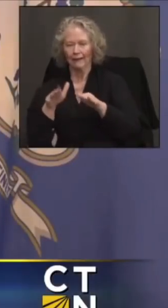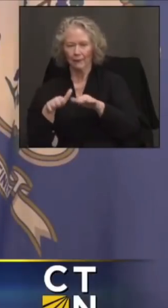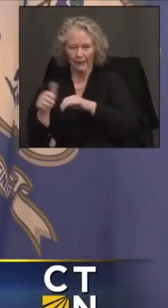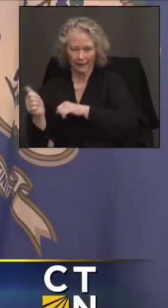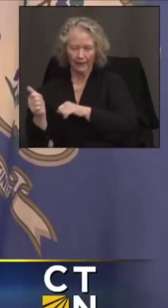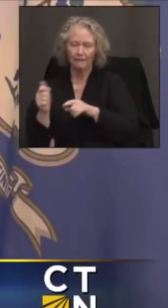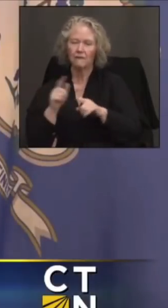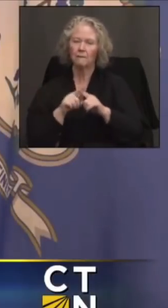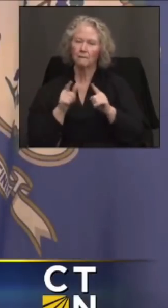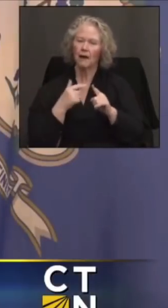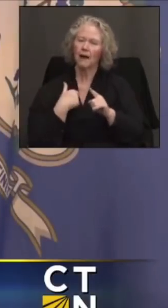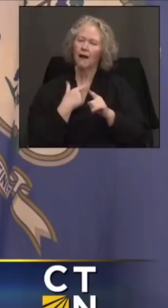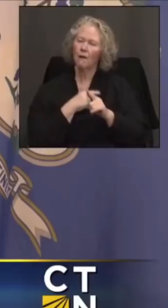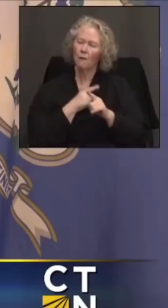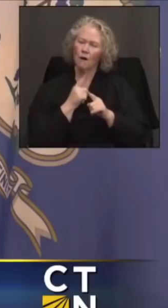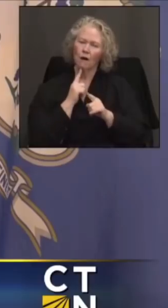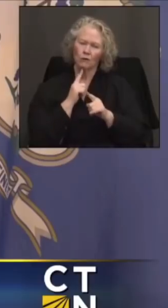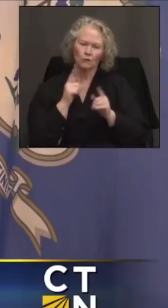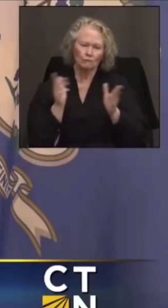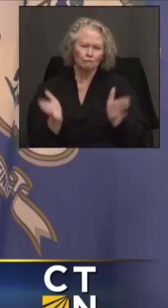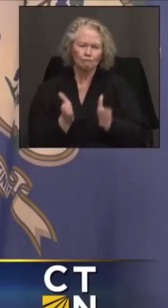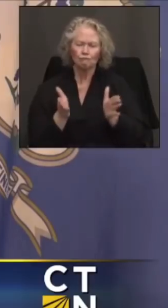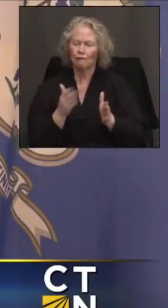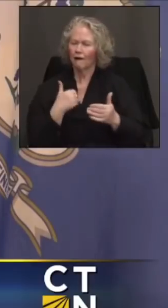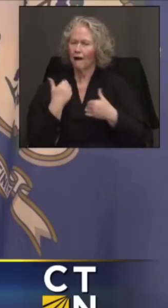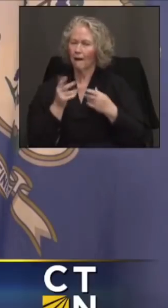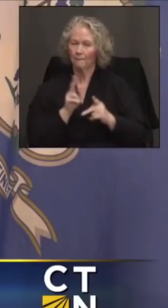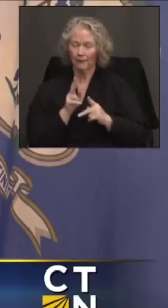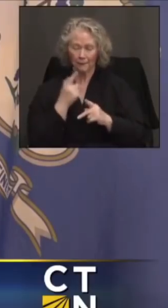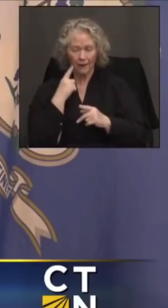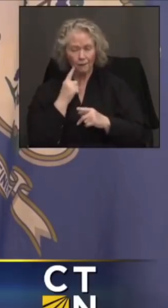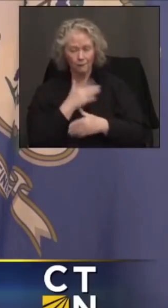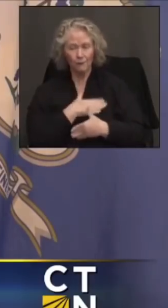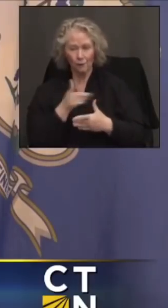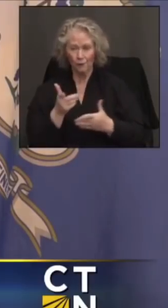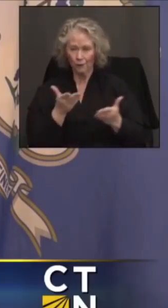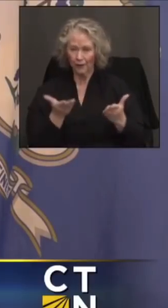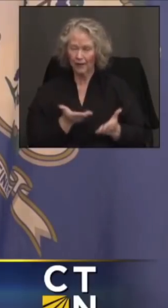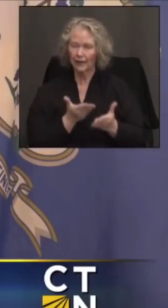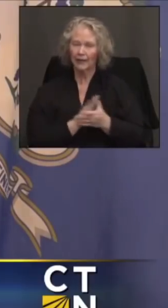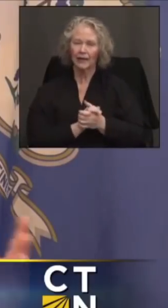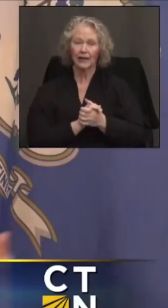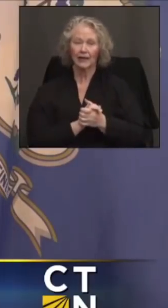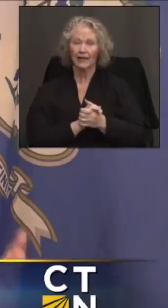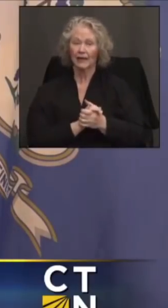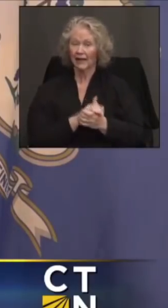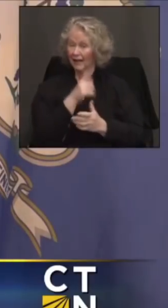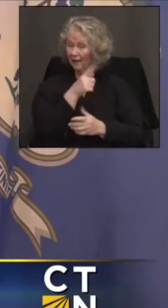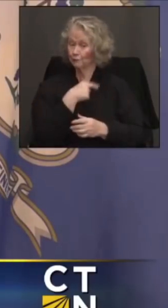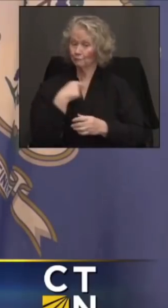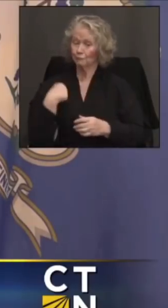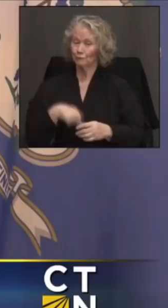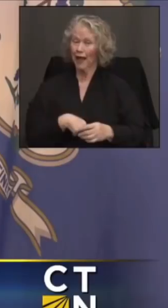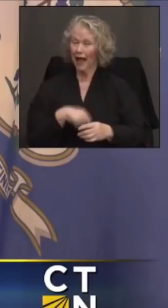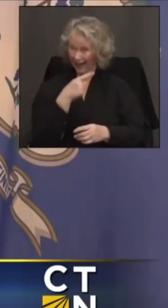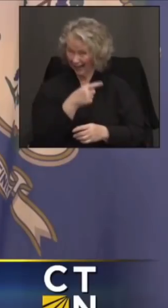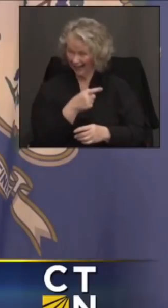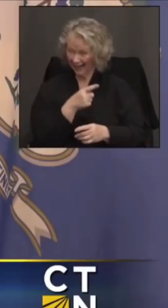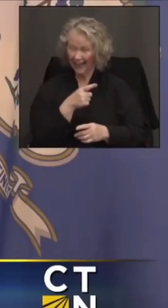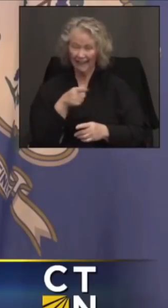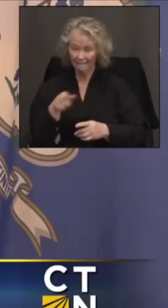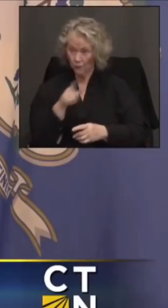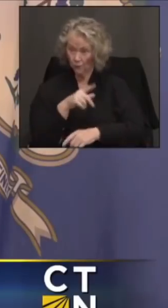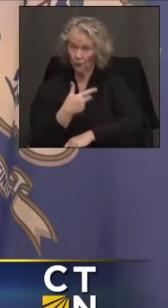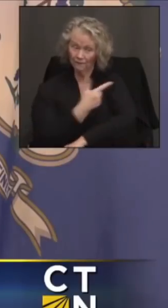we can to encourage young people. I appreciate you being here. I notice, in China, they hand out free ice cream cones to everybody that now